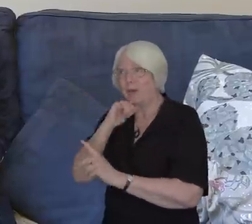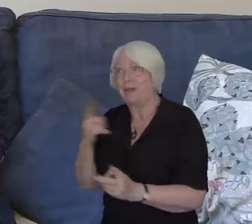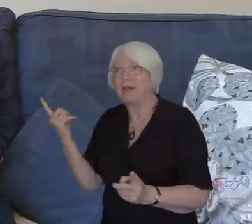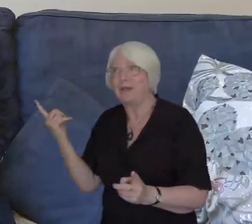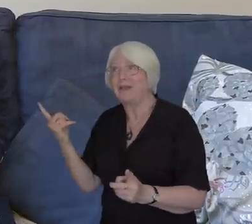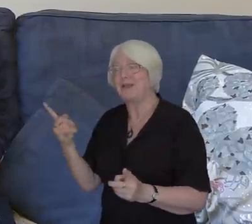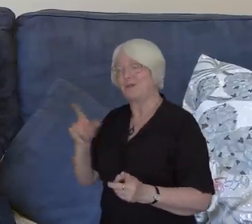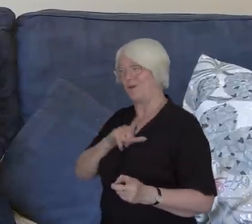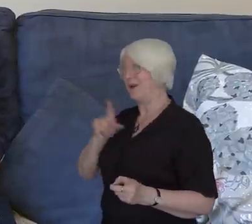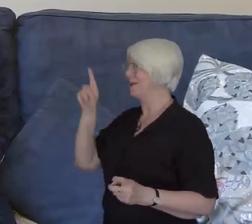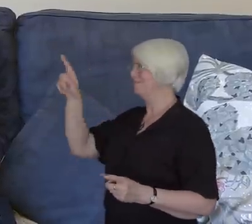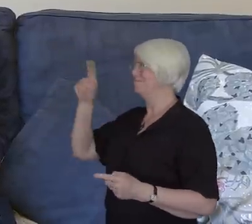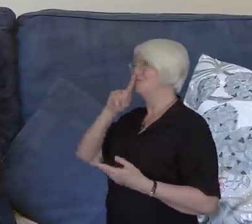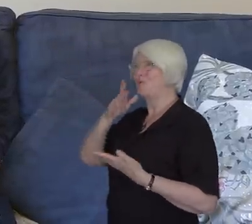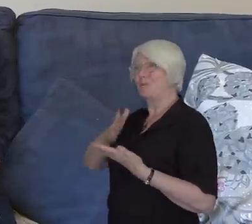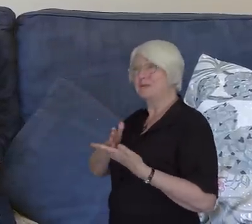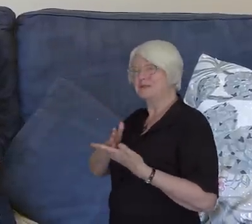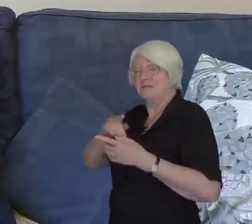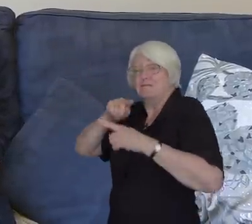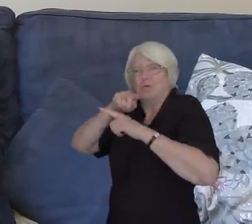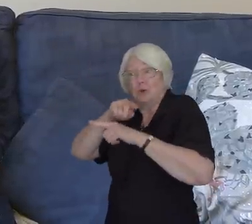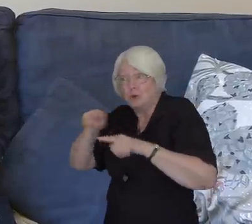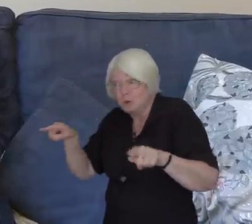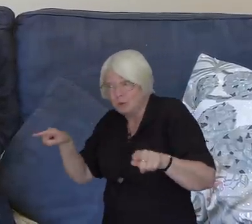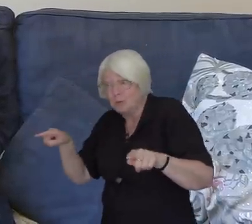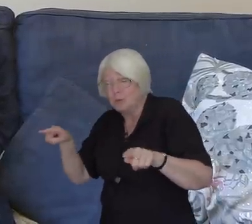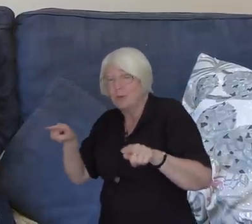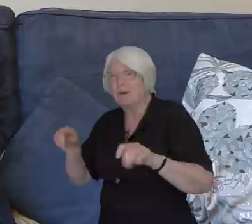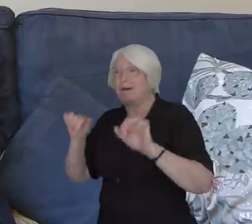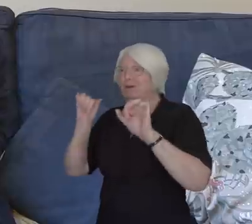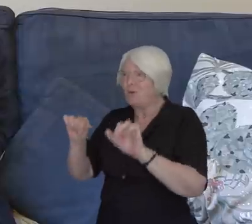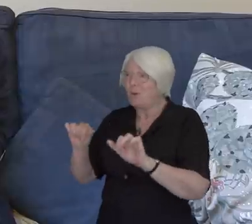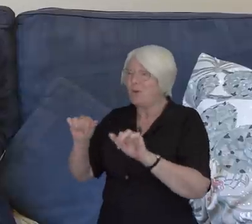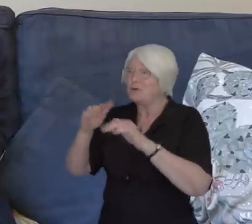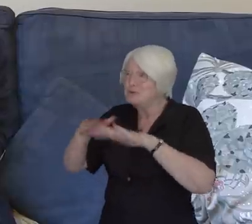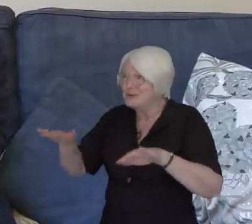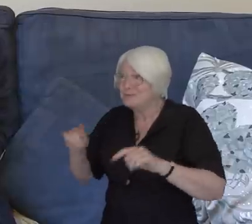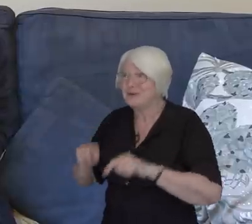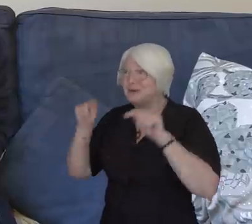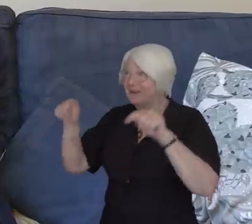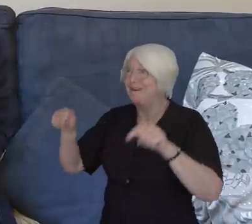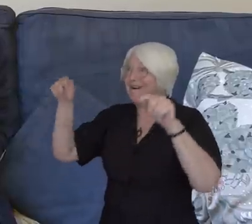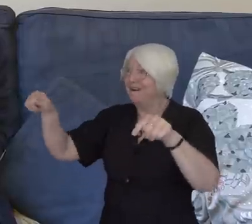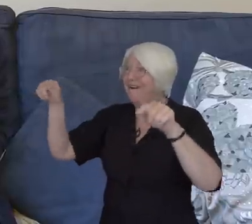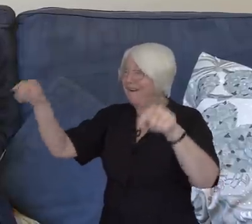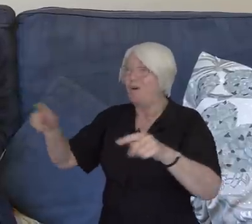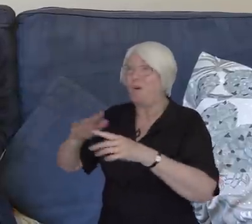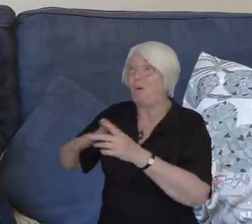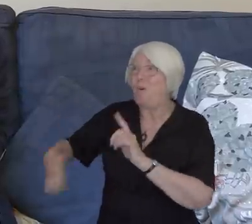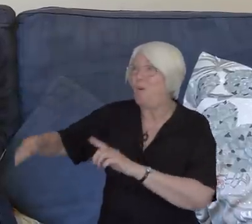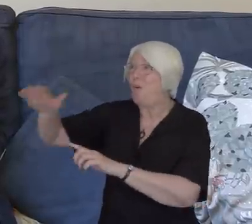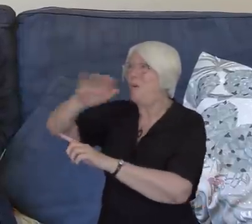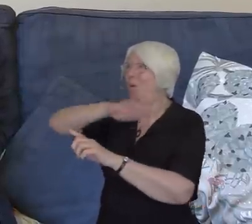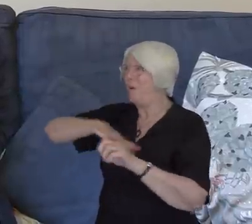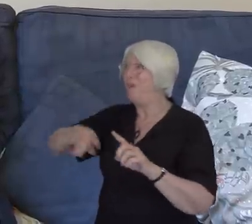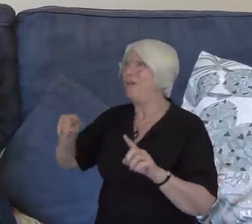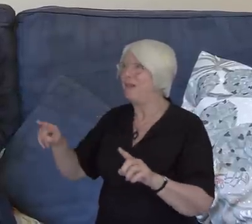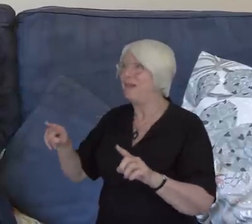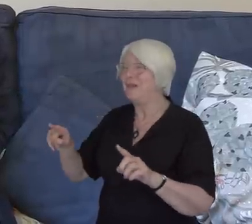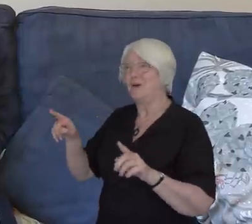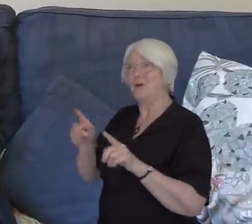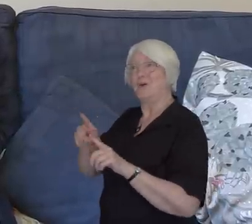Spirit. For the promise is for you, for your children, and for all who are far